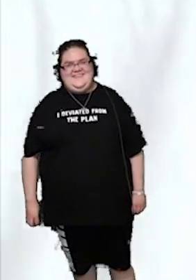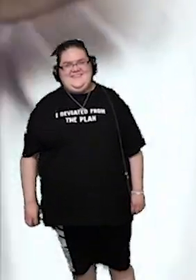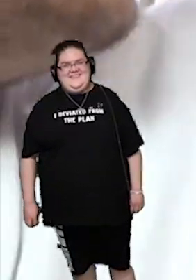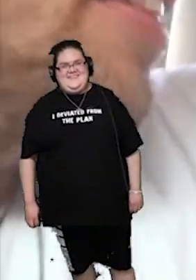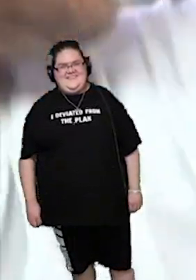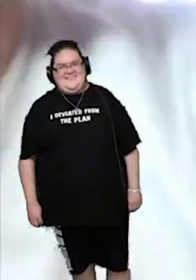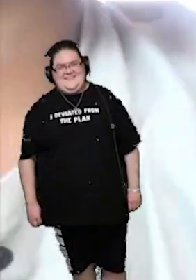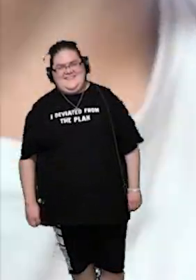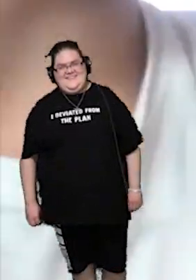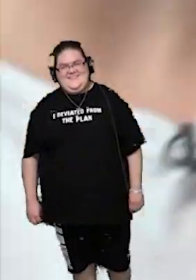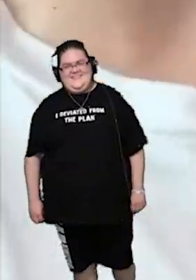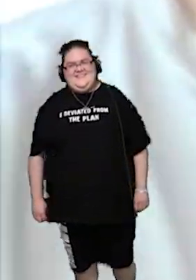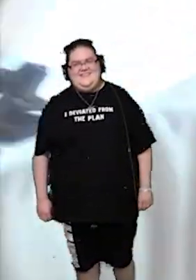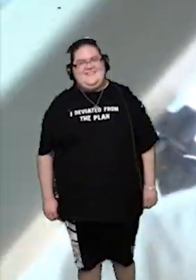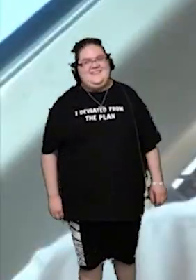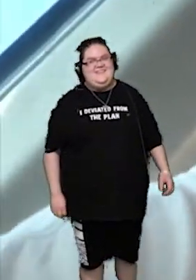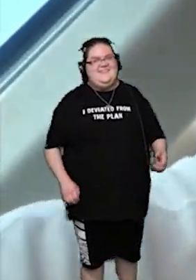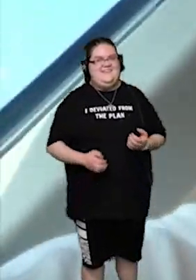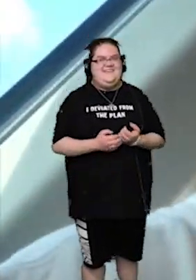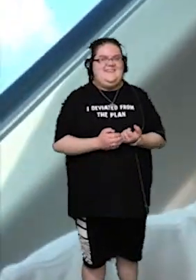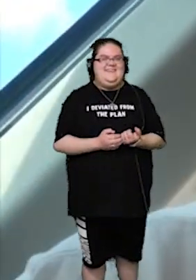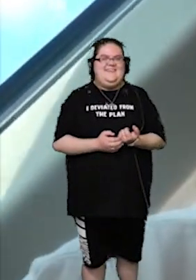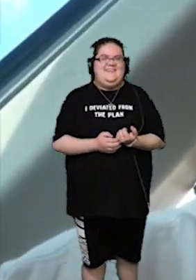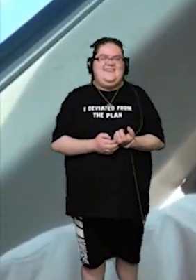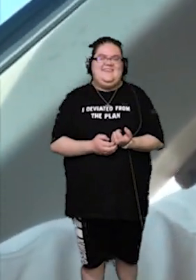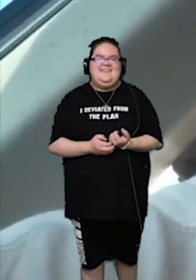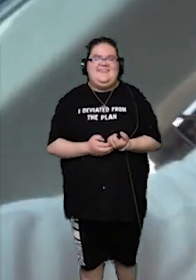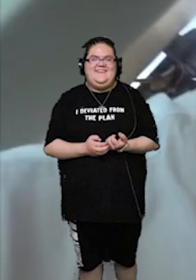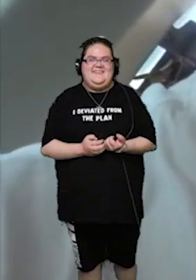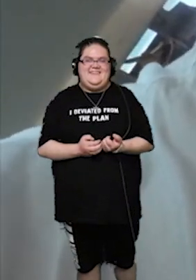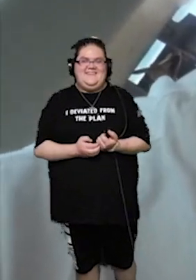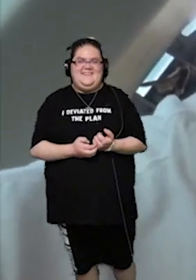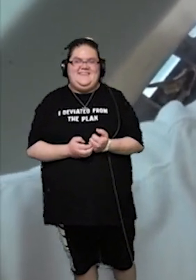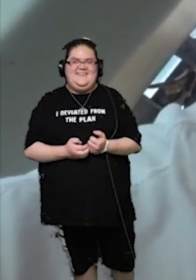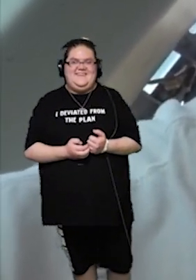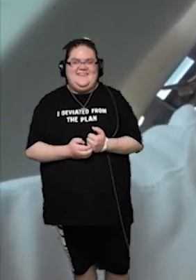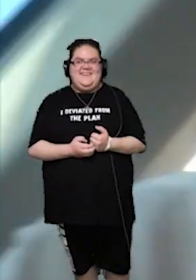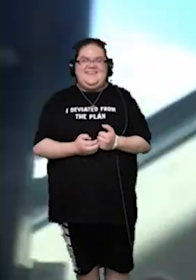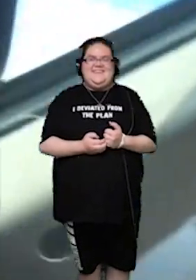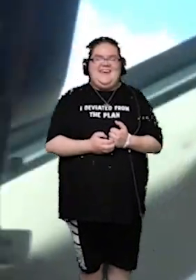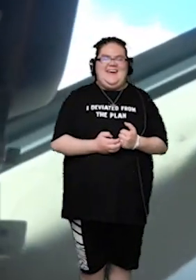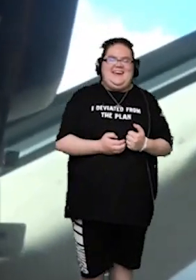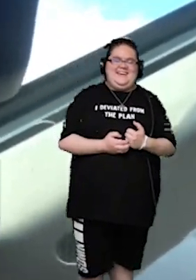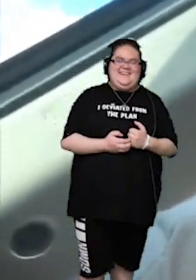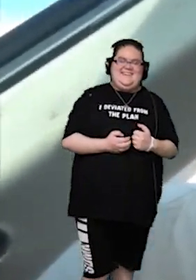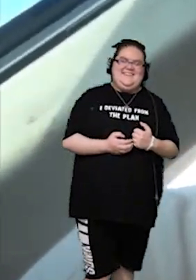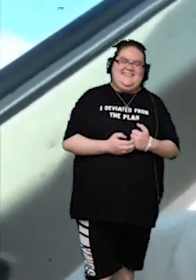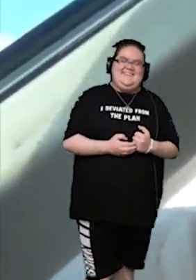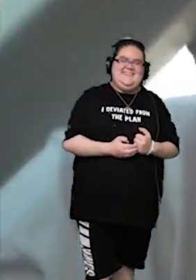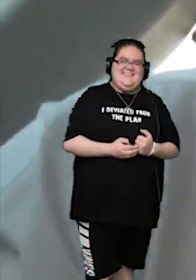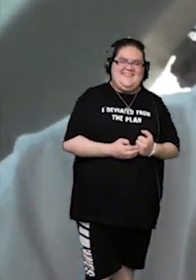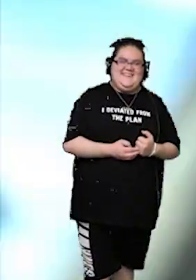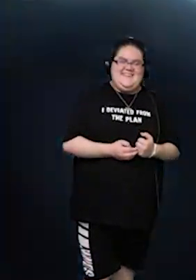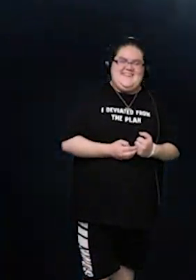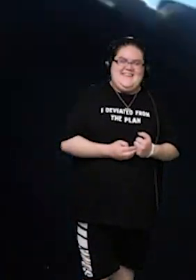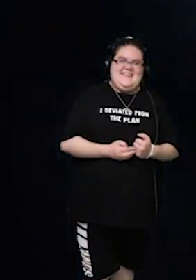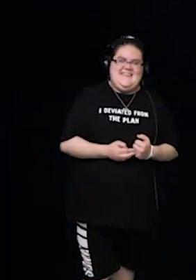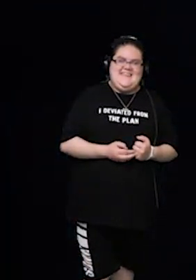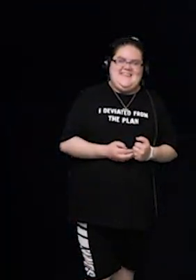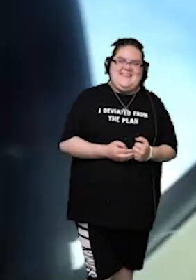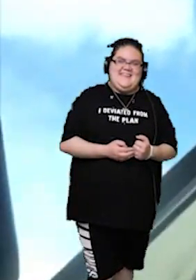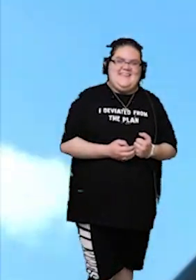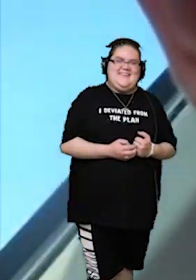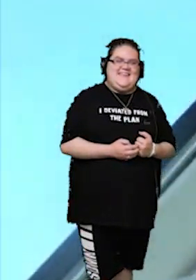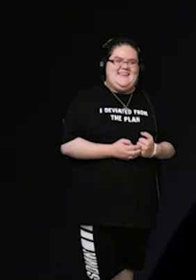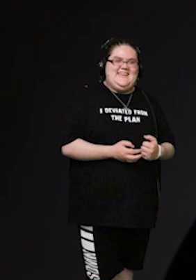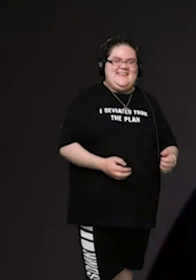hide in another thing, and then I came in. I panicked because I heard you coming, so I ran in here. And realised there's nowhere to hide. There's nowhere to hide. And then by the time I got in here, you'd come upstairs